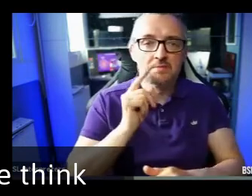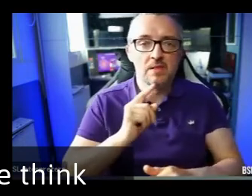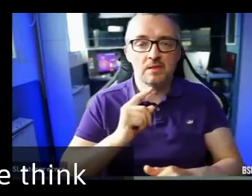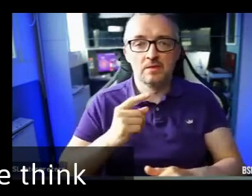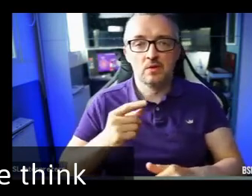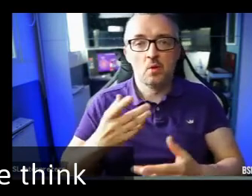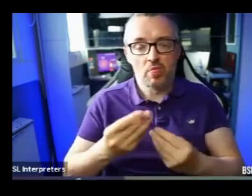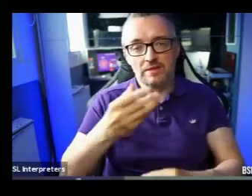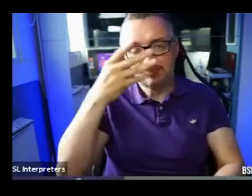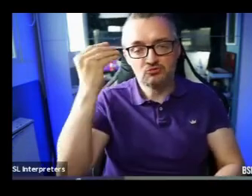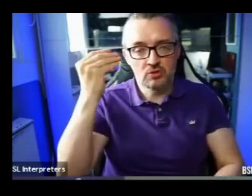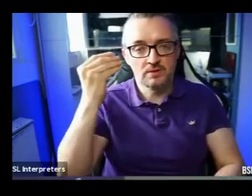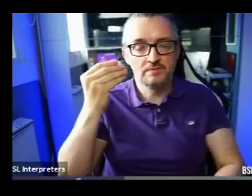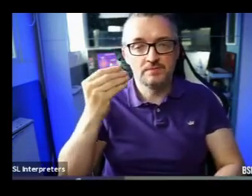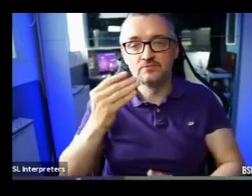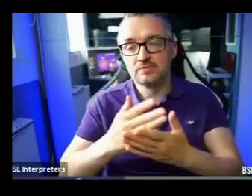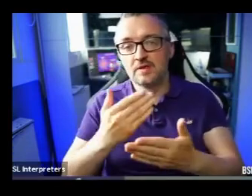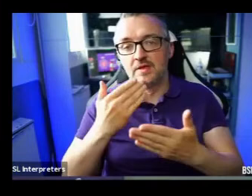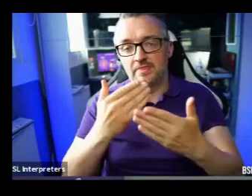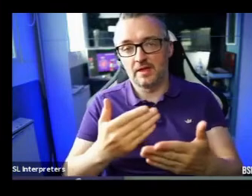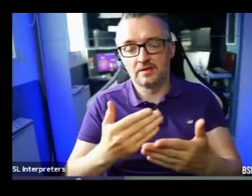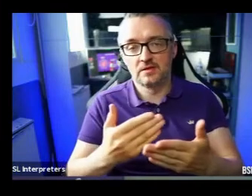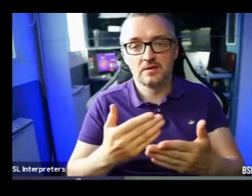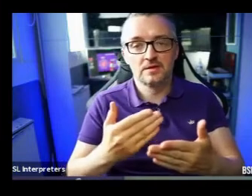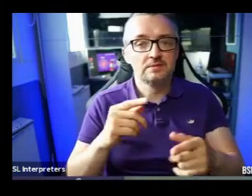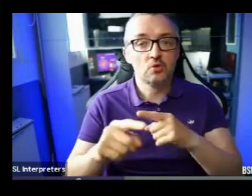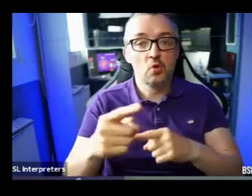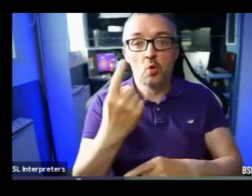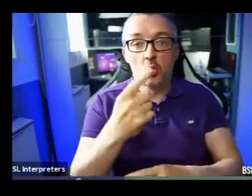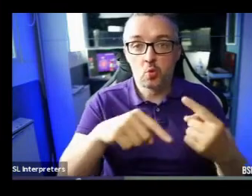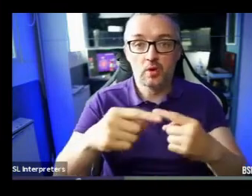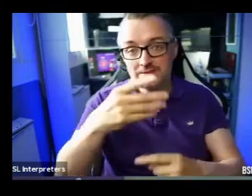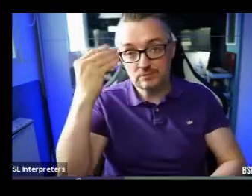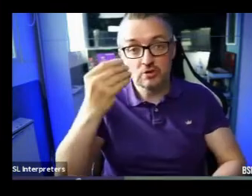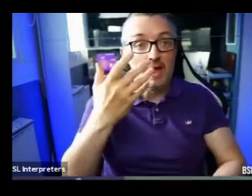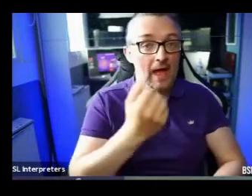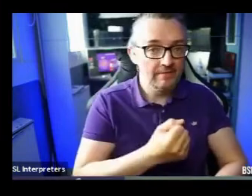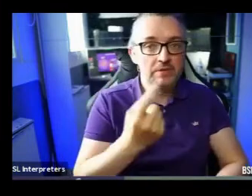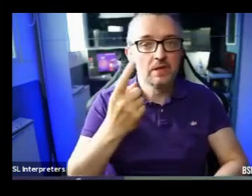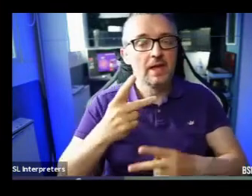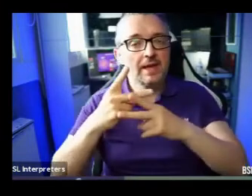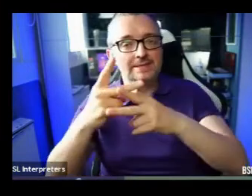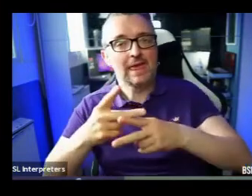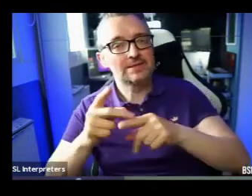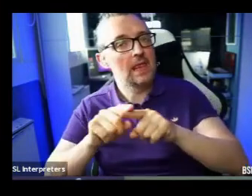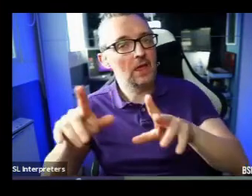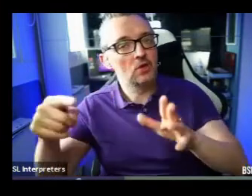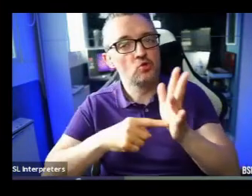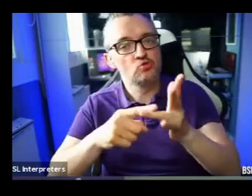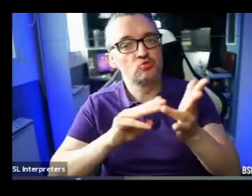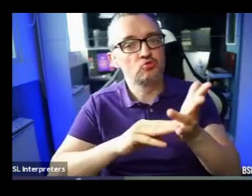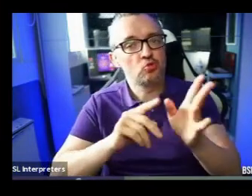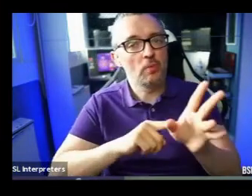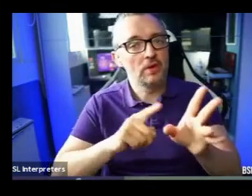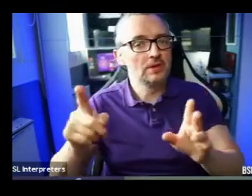with dementia. And for that, there are many people to be thanked, not least those individuals living with dementia, those carers such as